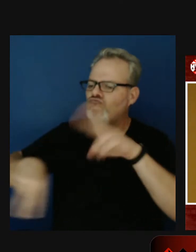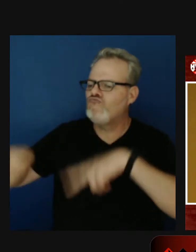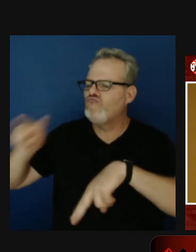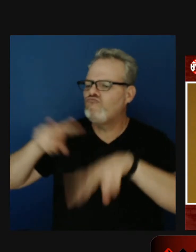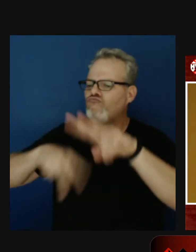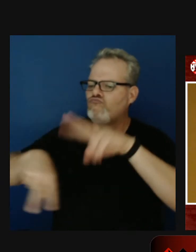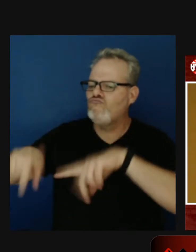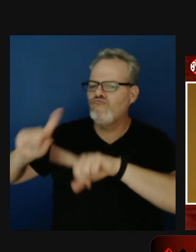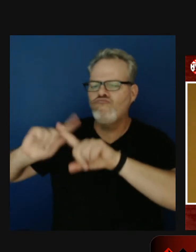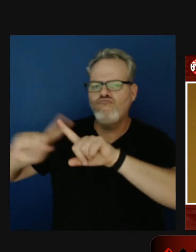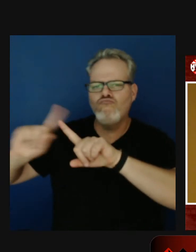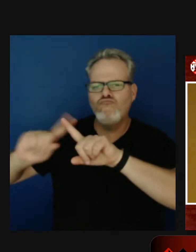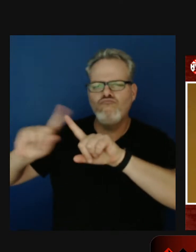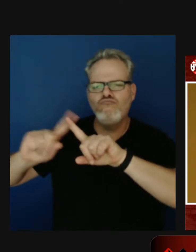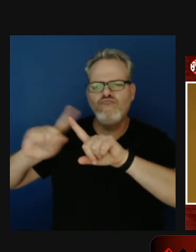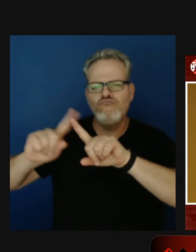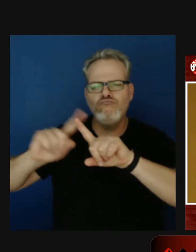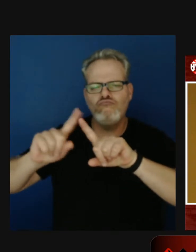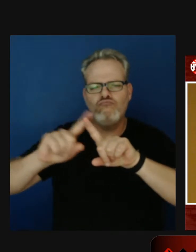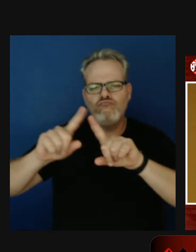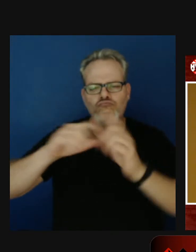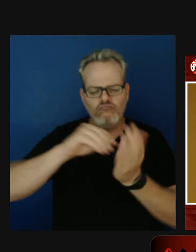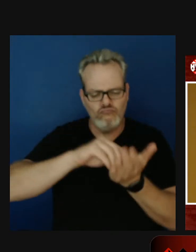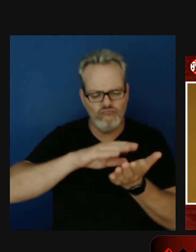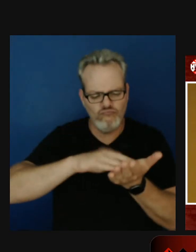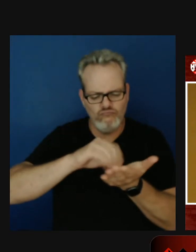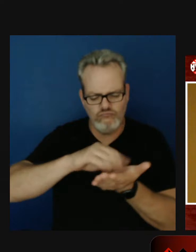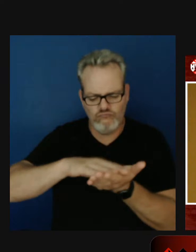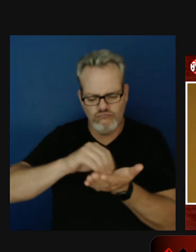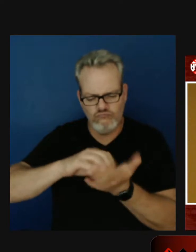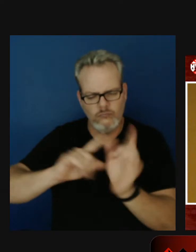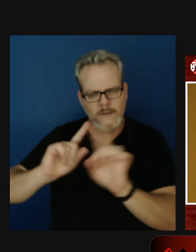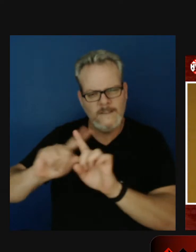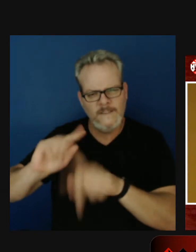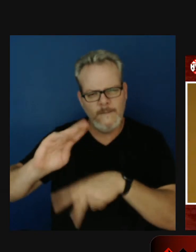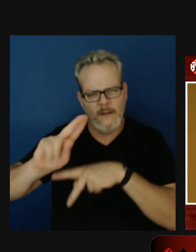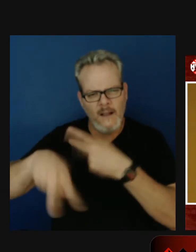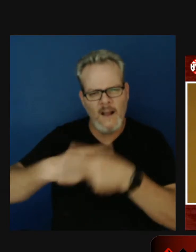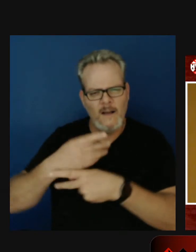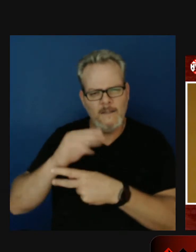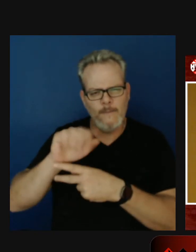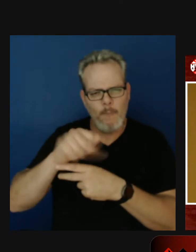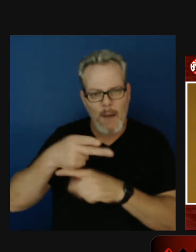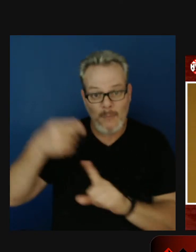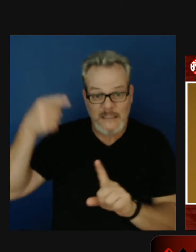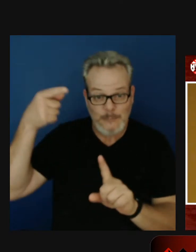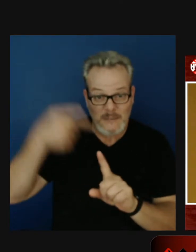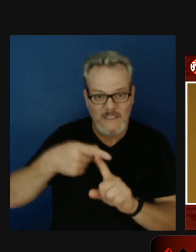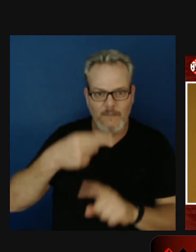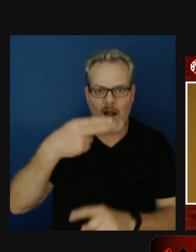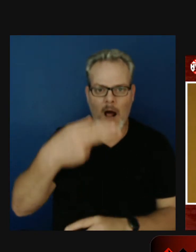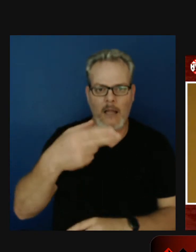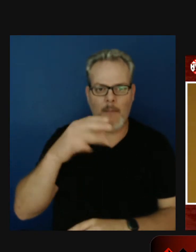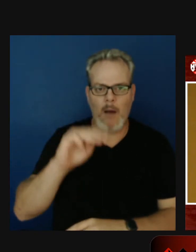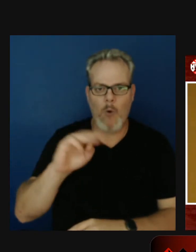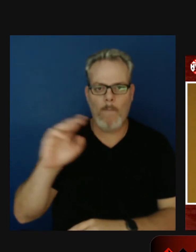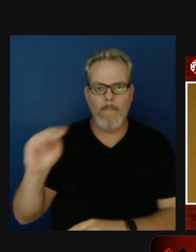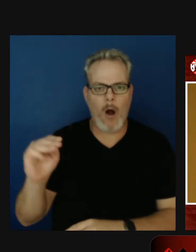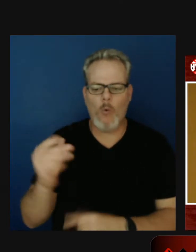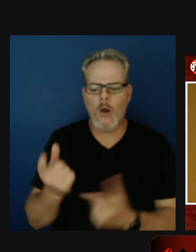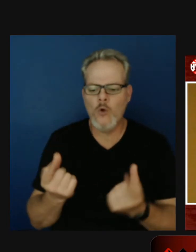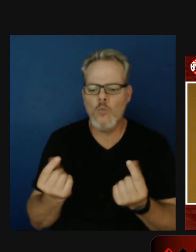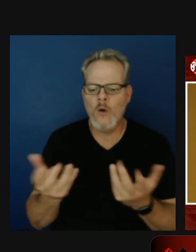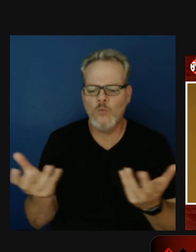and making lots and lots of maps, particularly of Halema'uma'u and what it was doing. So here's a picture